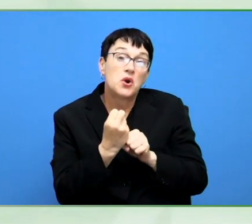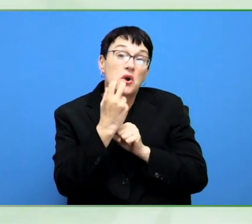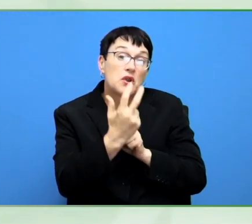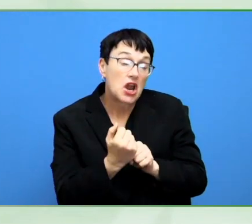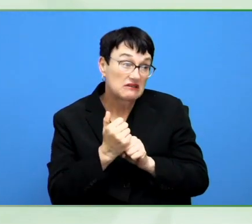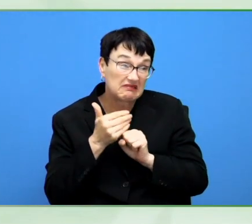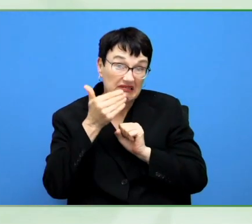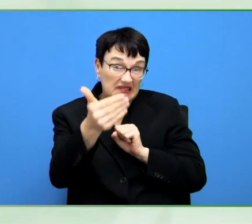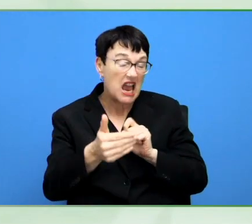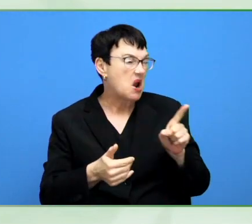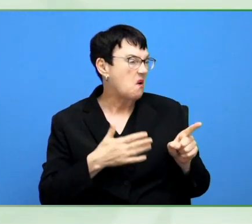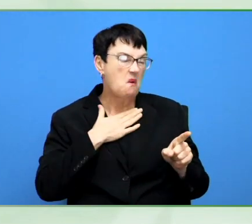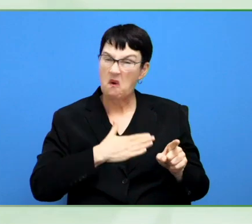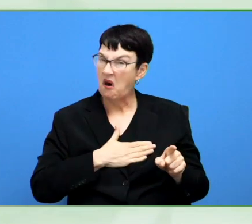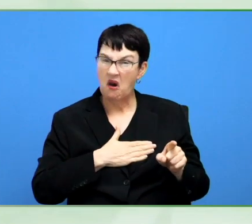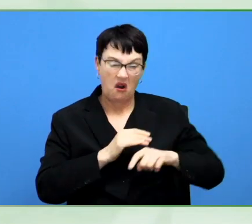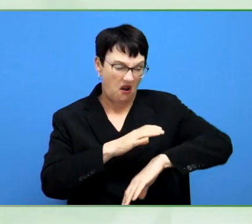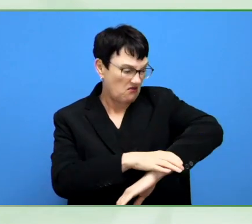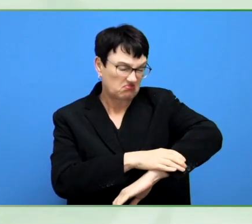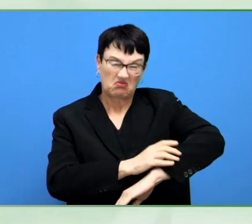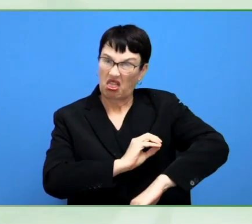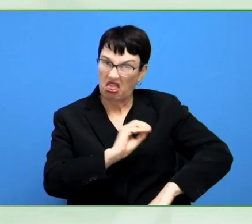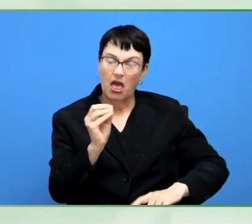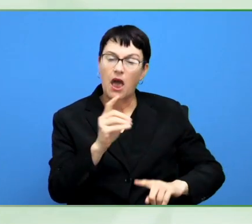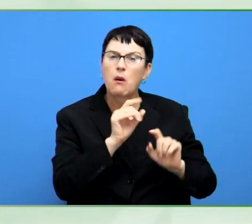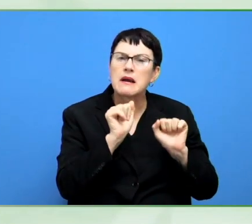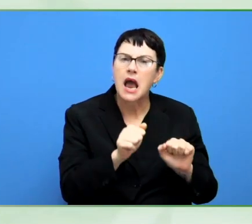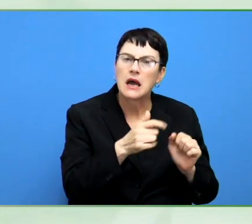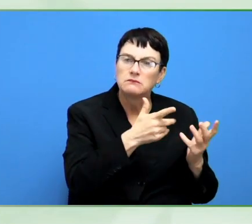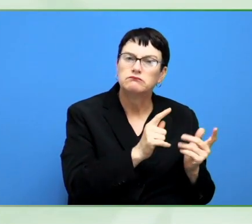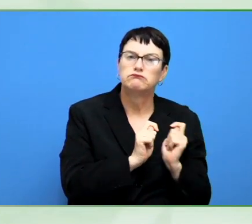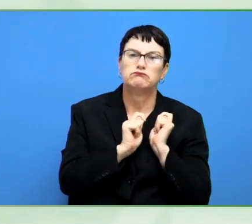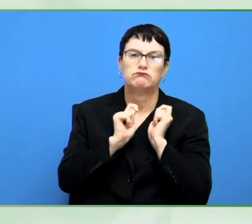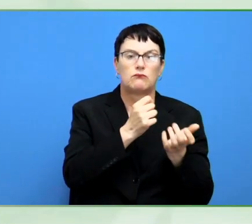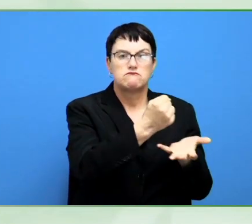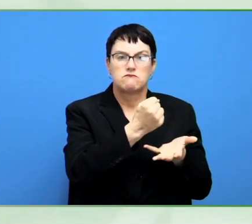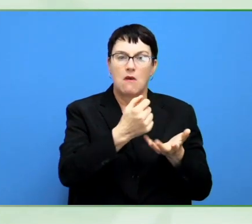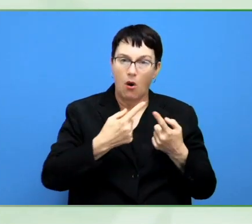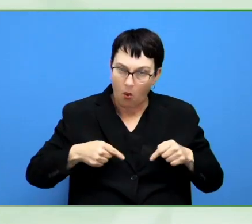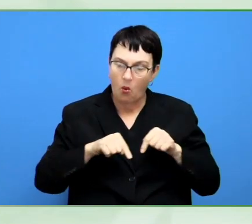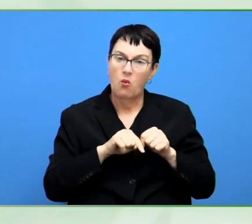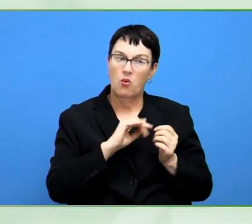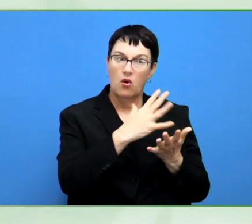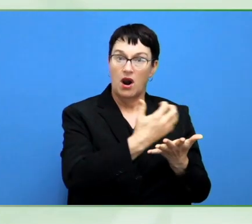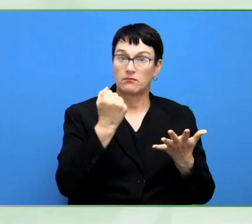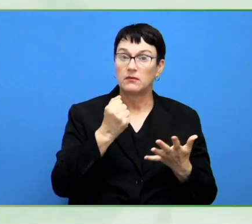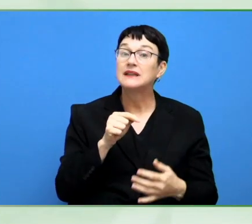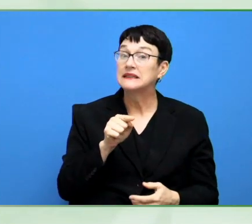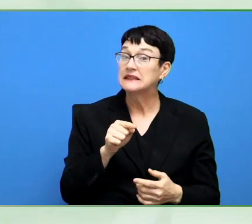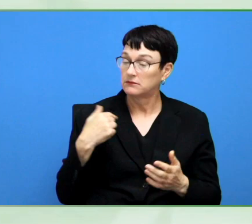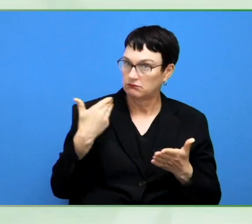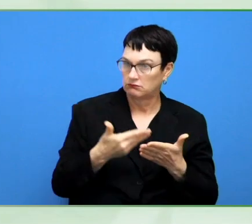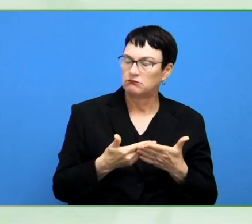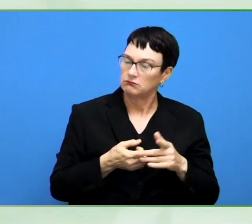it's the prosthetists, it's the clinics. And we've done really, really great work on getting in front of as many